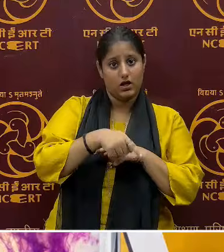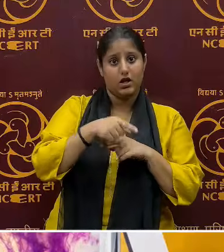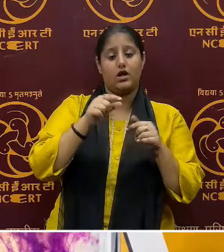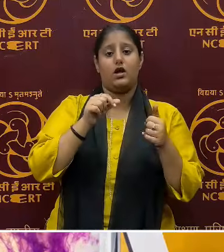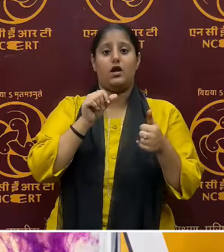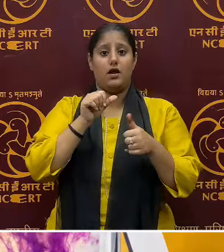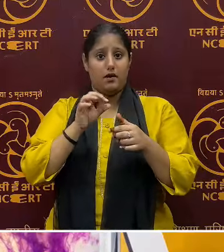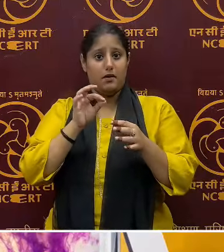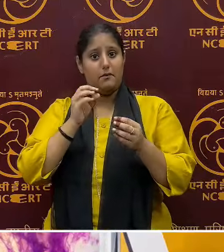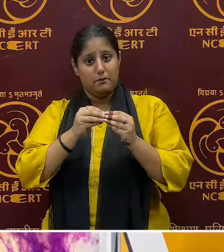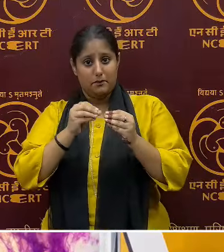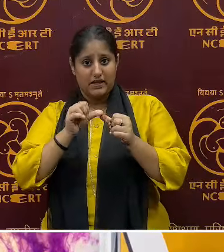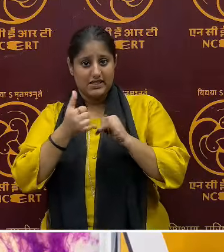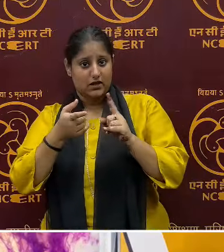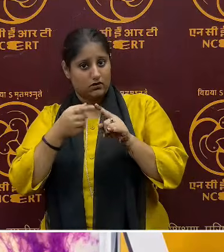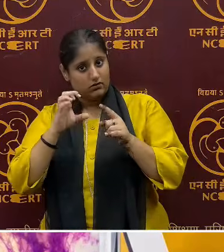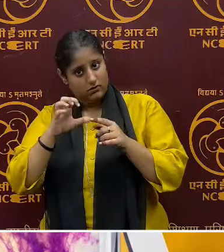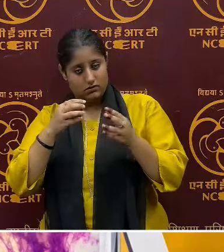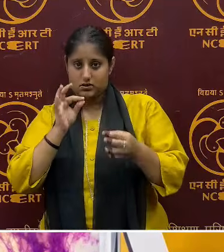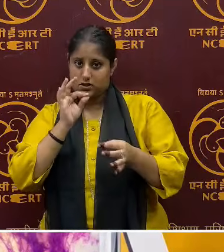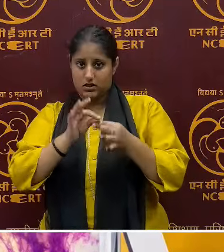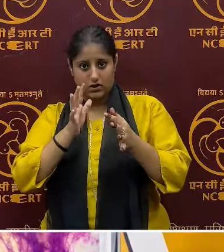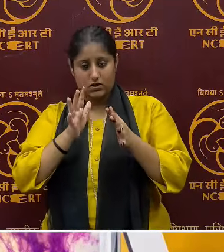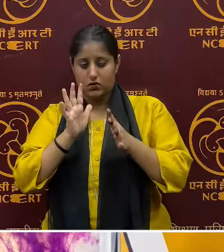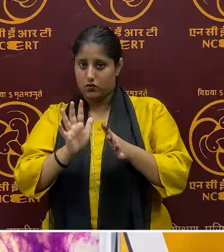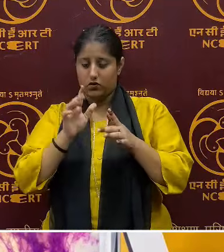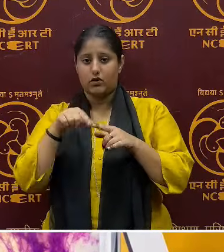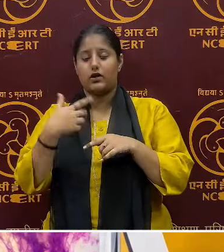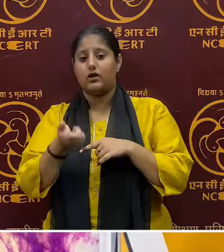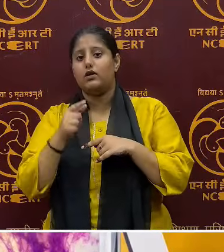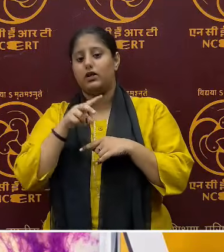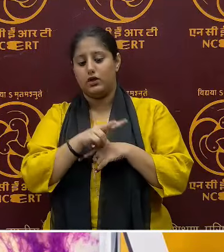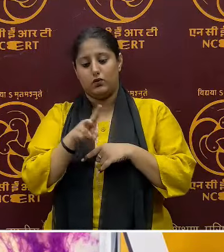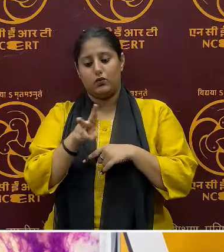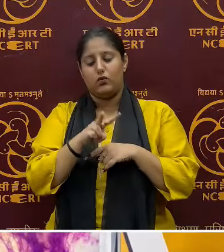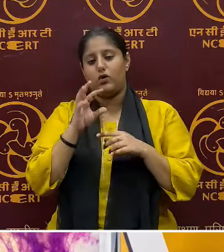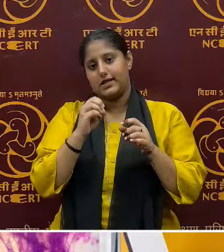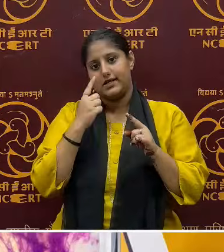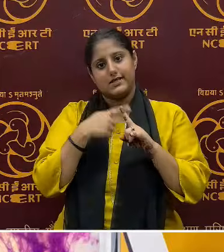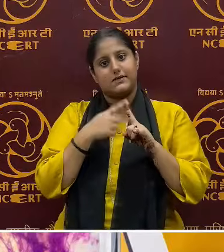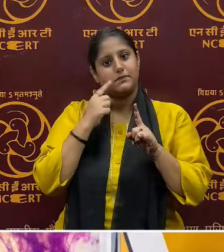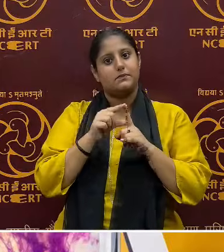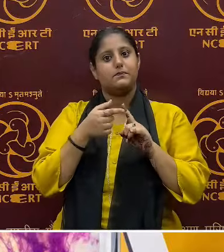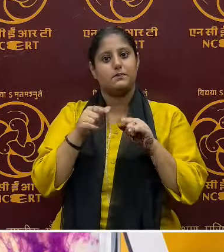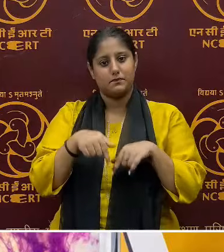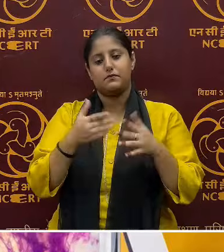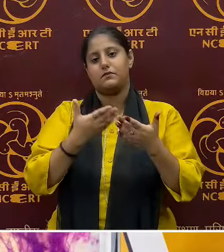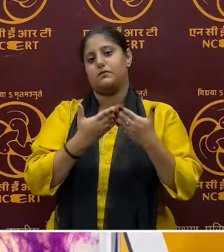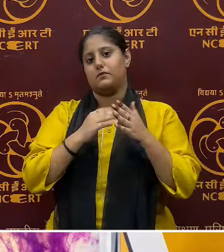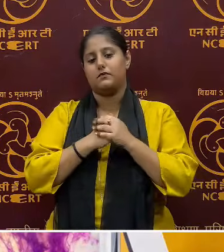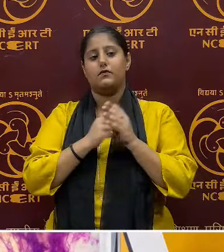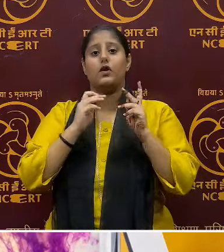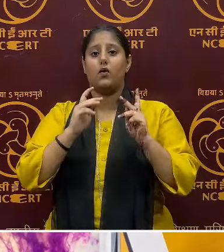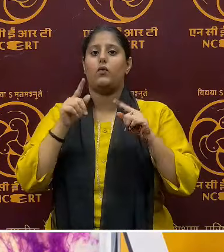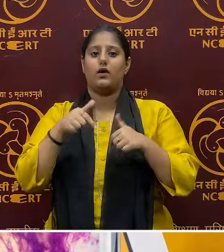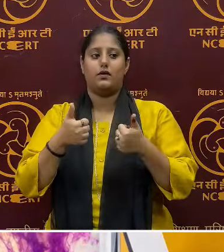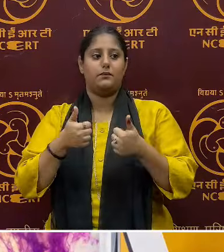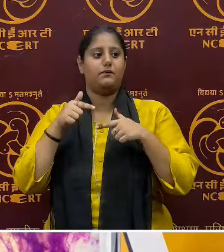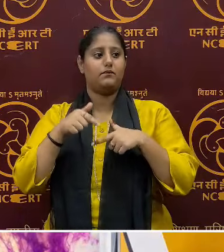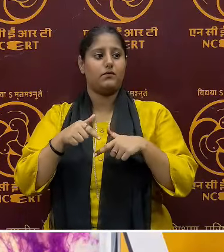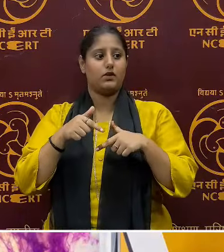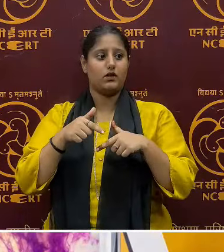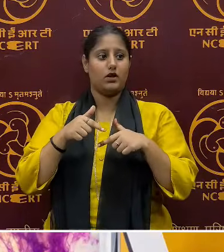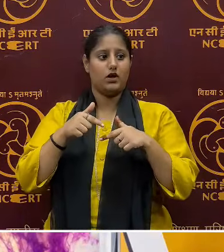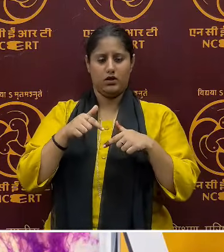and metallic oxides react with acidic. So we will learn about these oxides also. Great. And you know, we